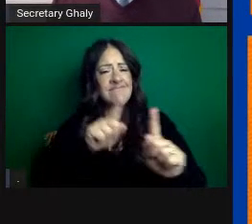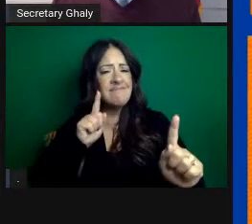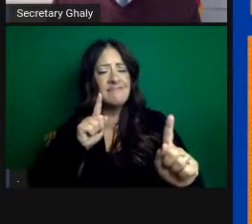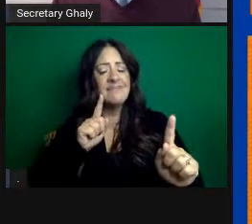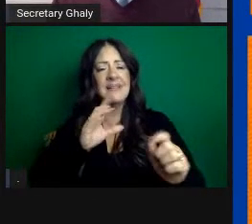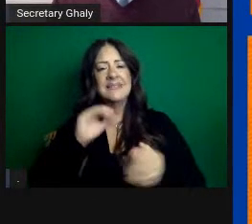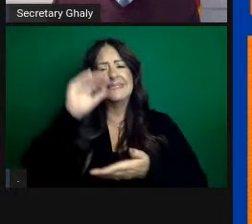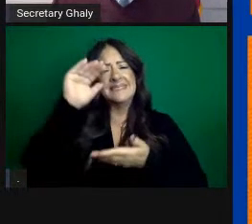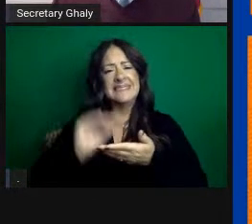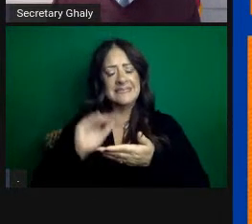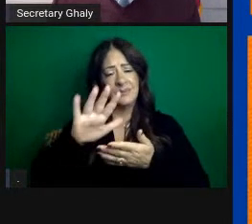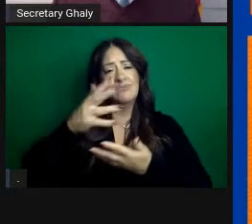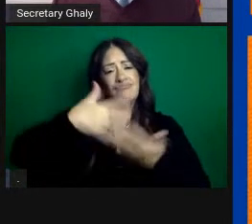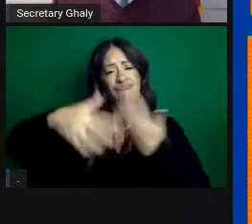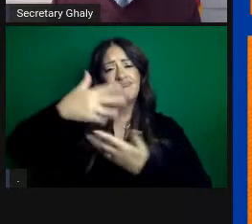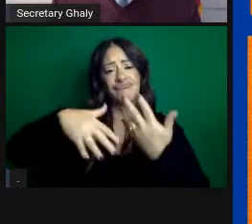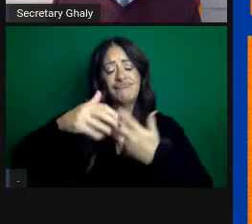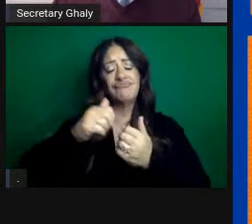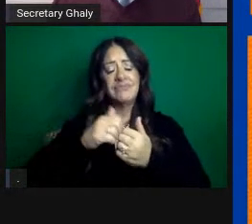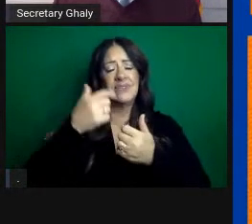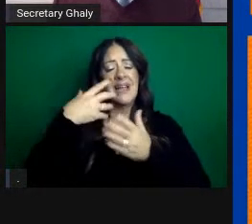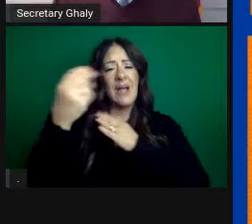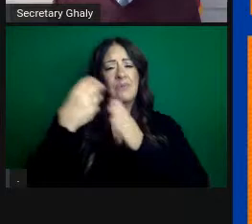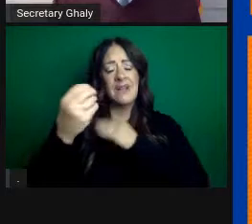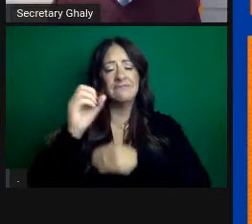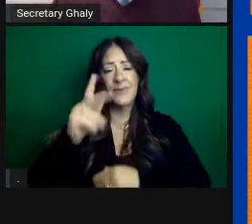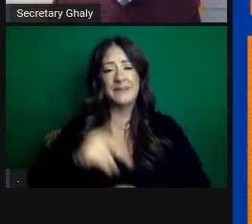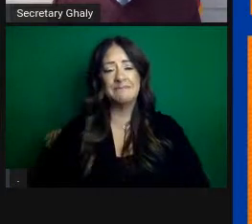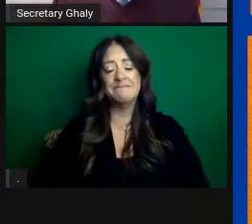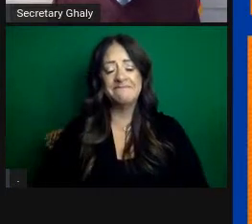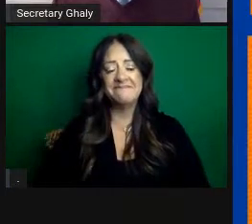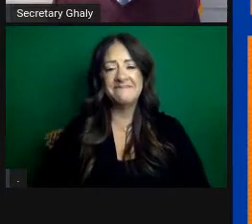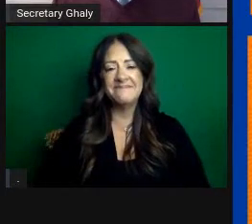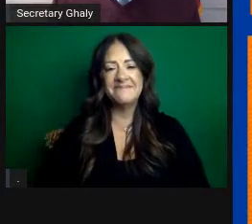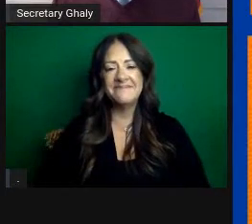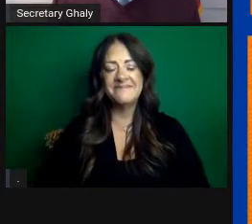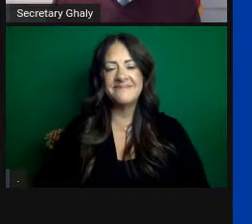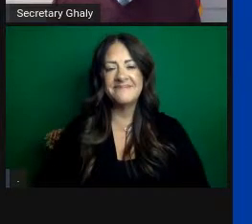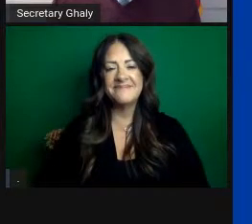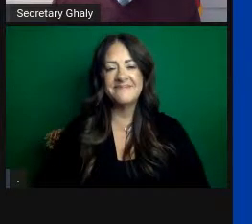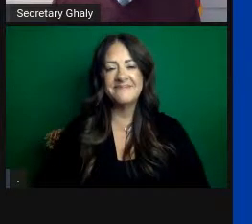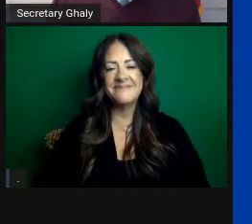mixing, especially in larger crowds, to a minimum. Next slide.